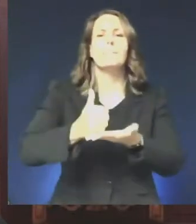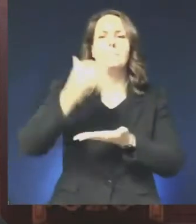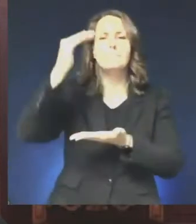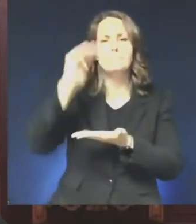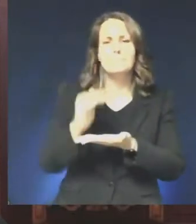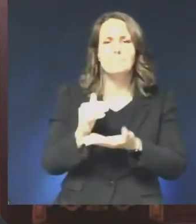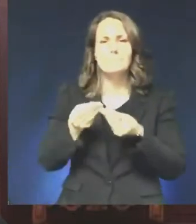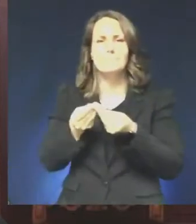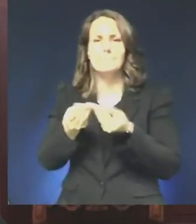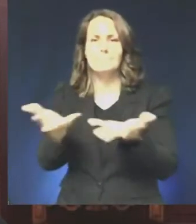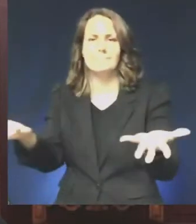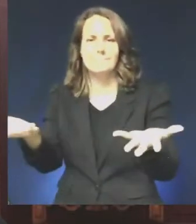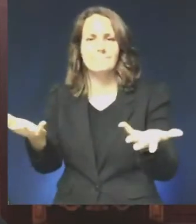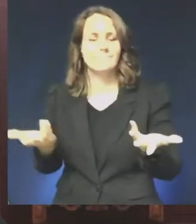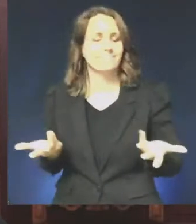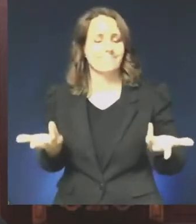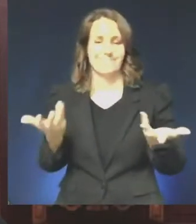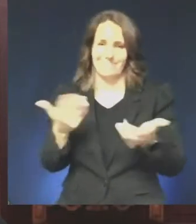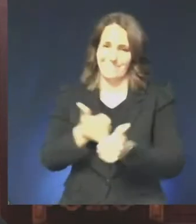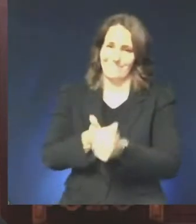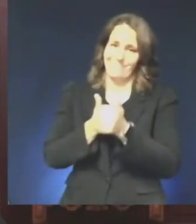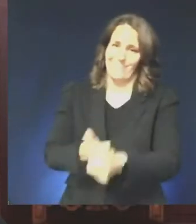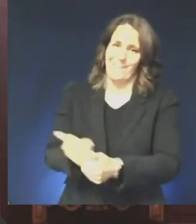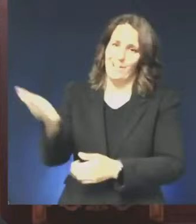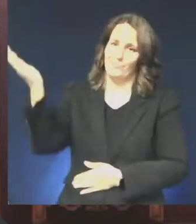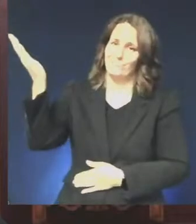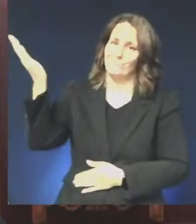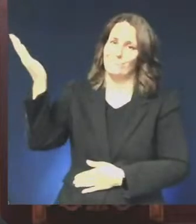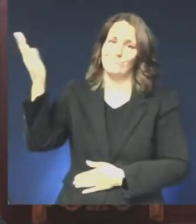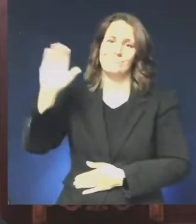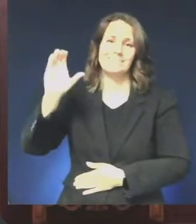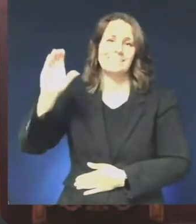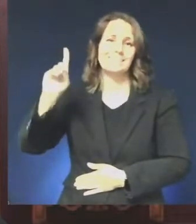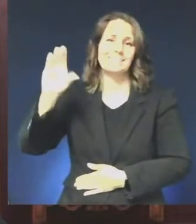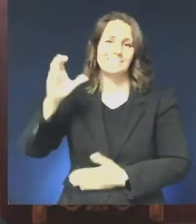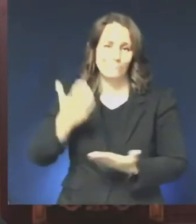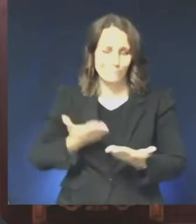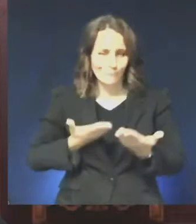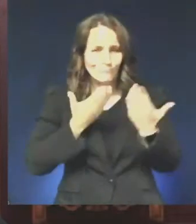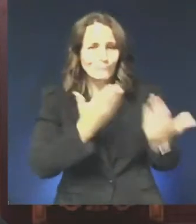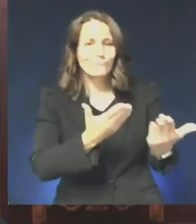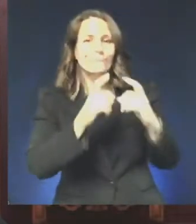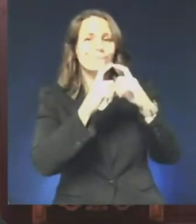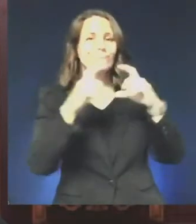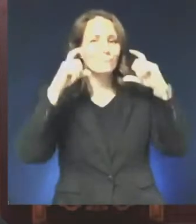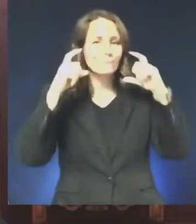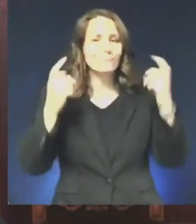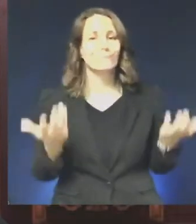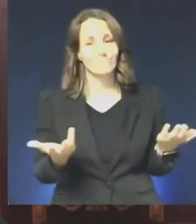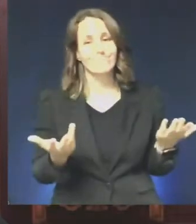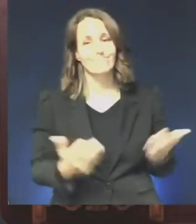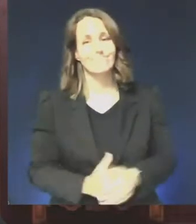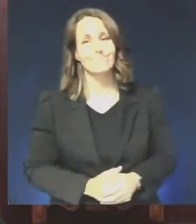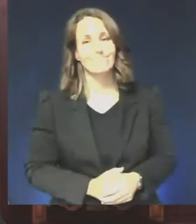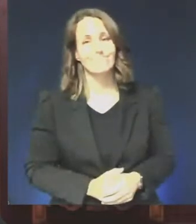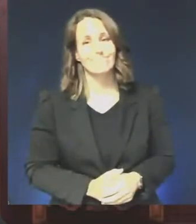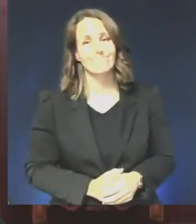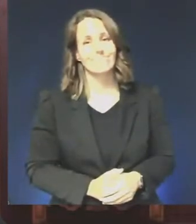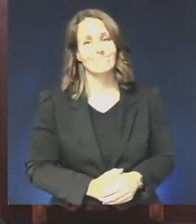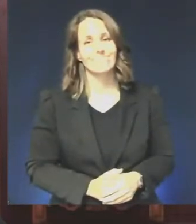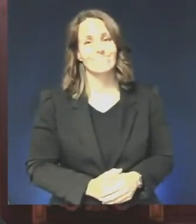highly recommended that masks be worn in schools. And I know the final call